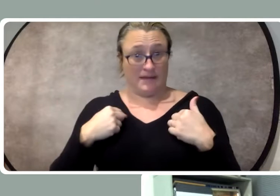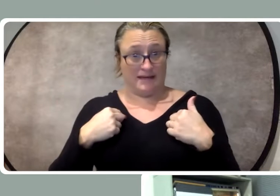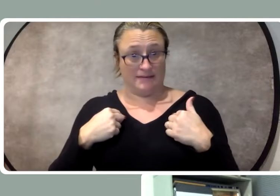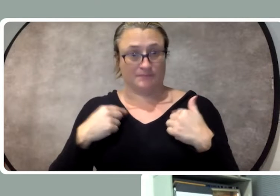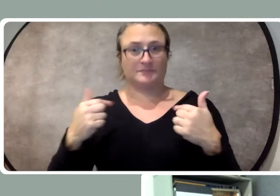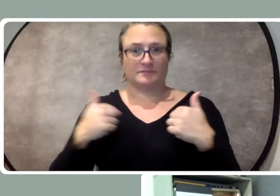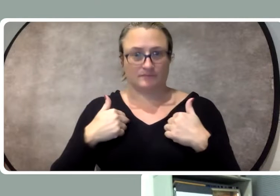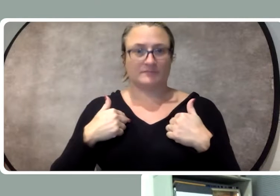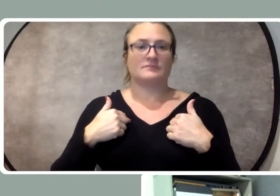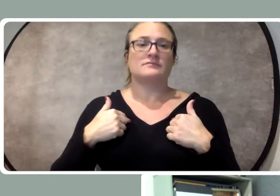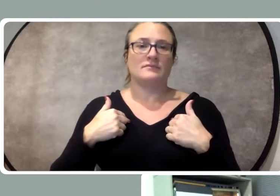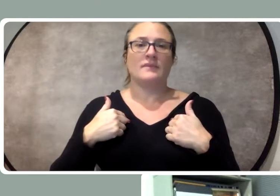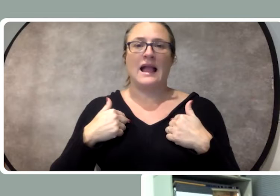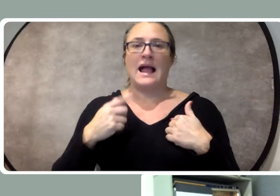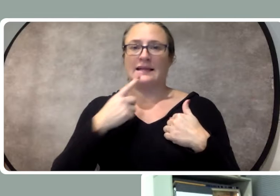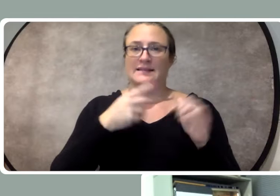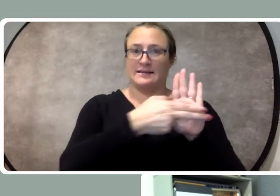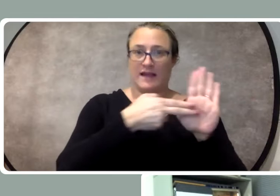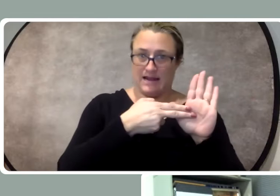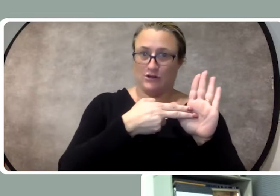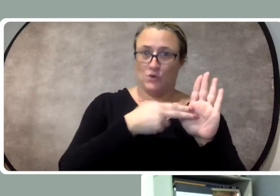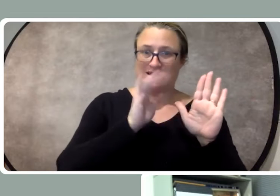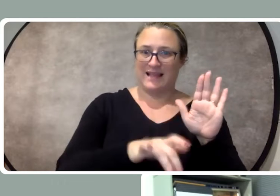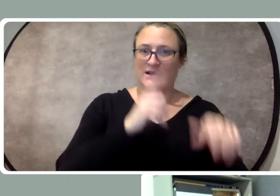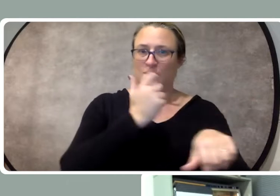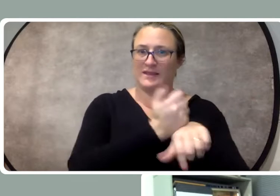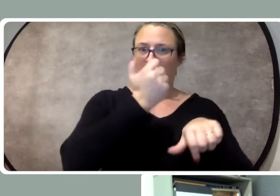define that as the time from diagnosis. And